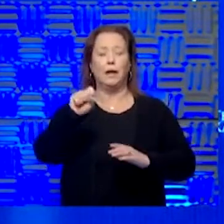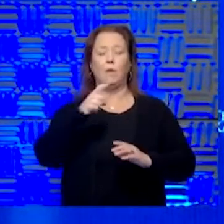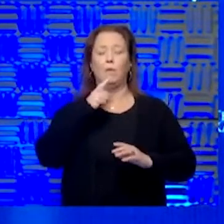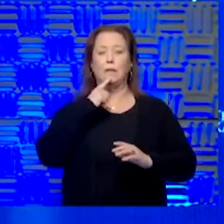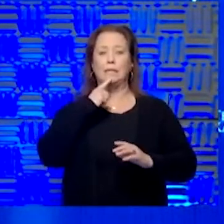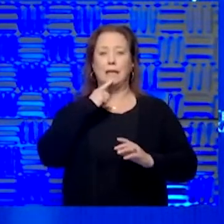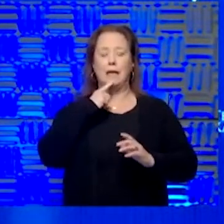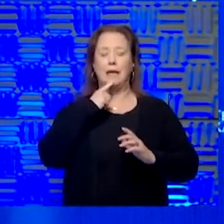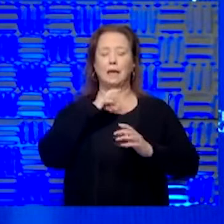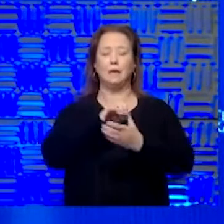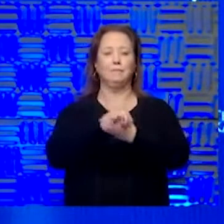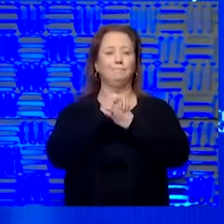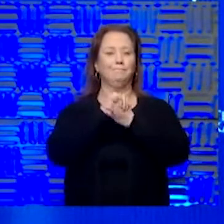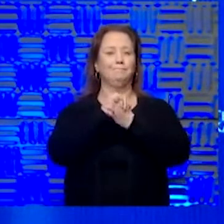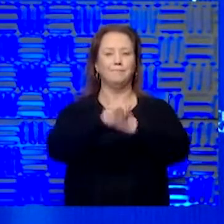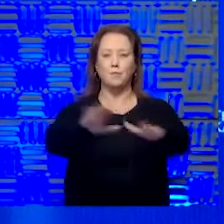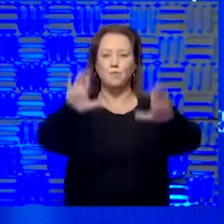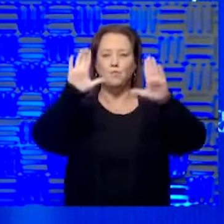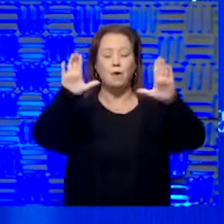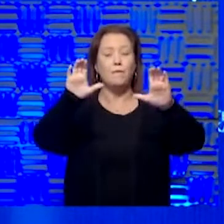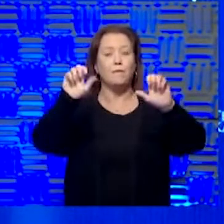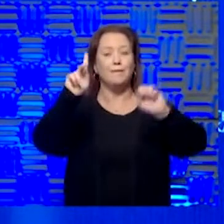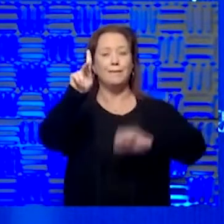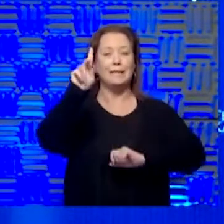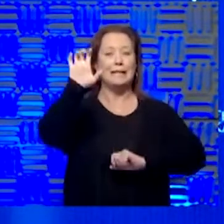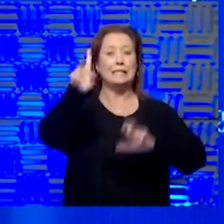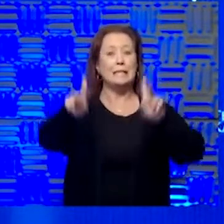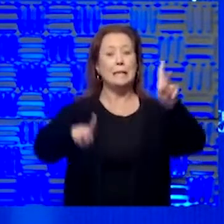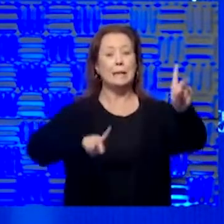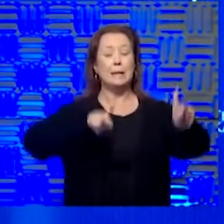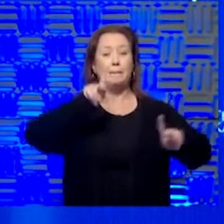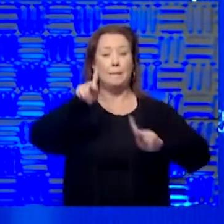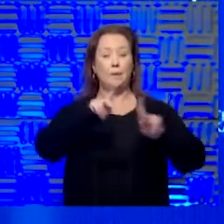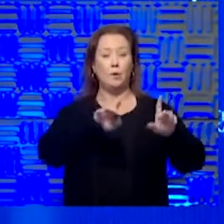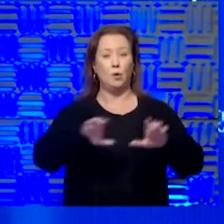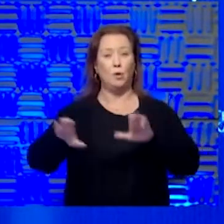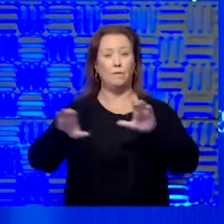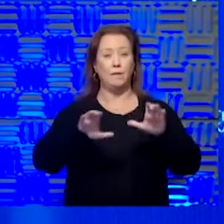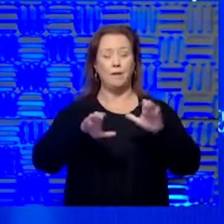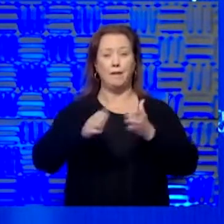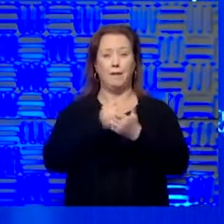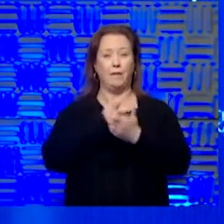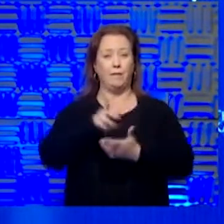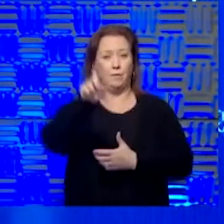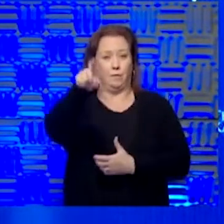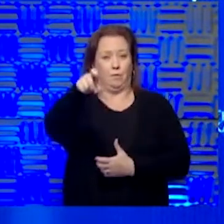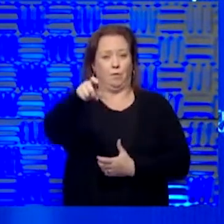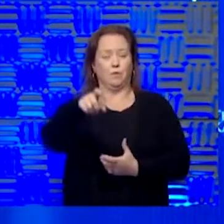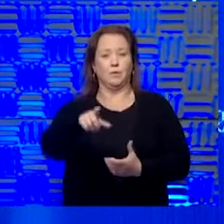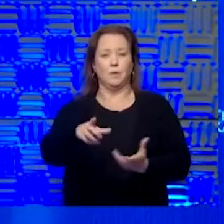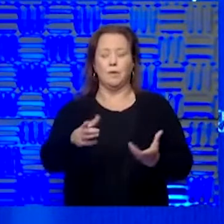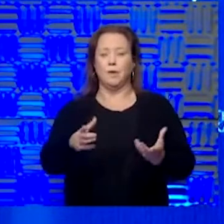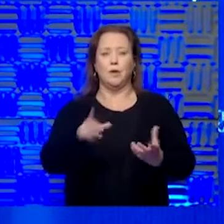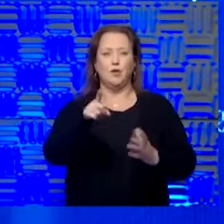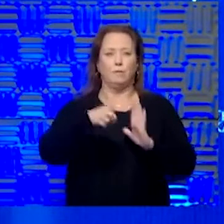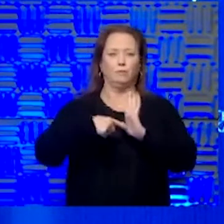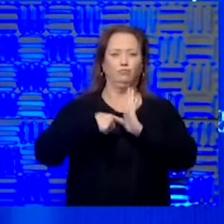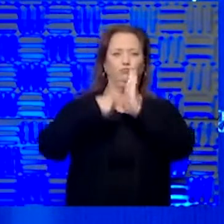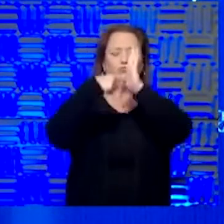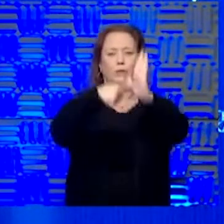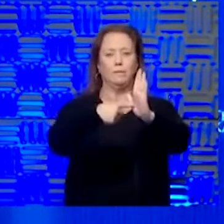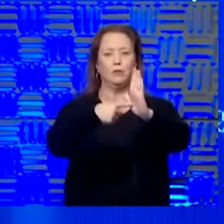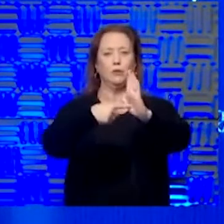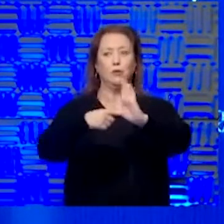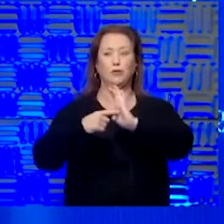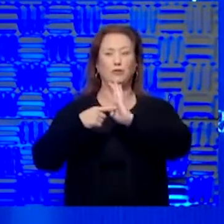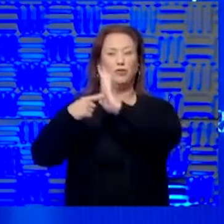hats off to everybody in our area who have done that, because, you know, you've demonstrated to the